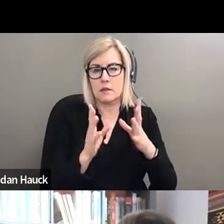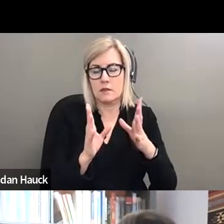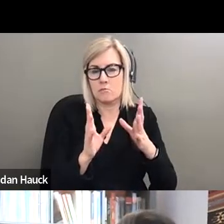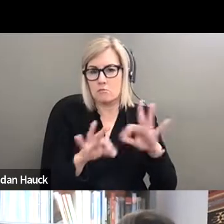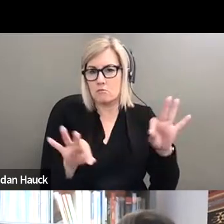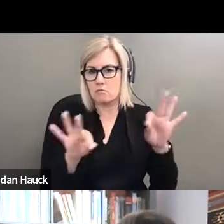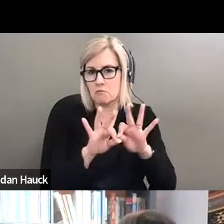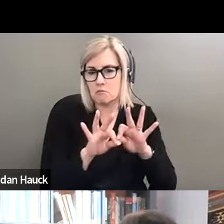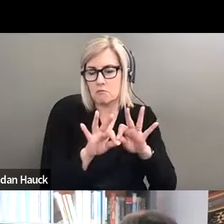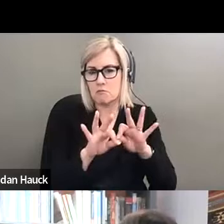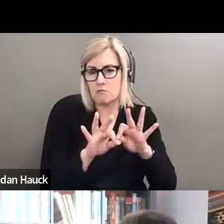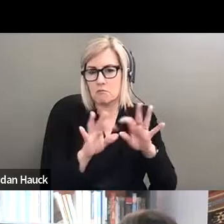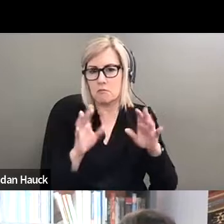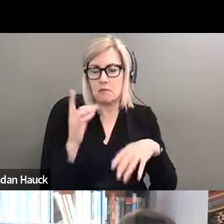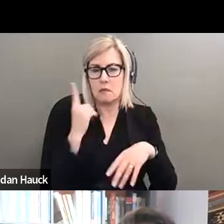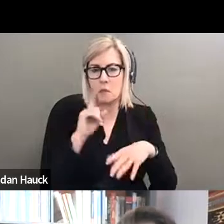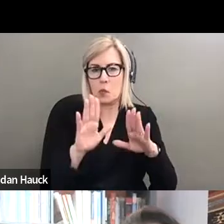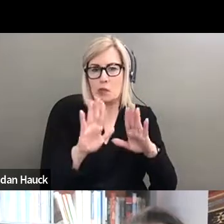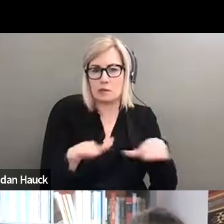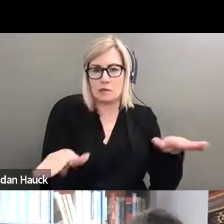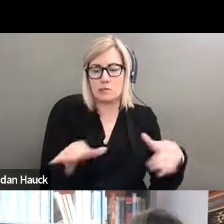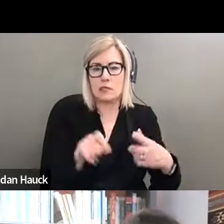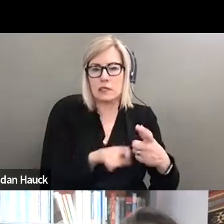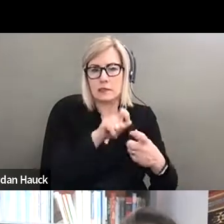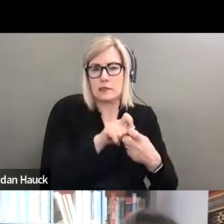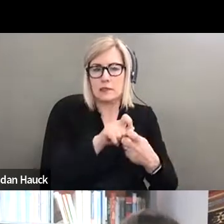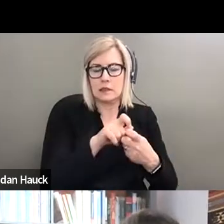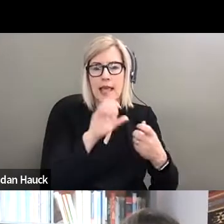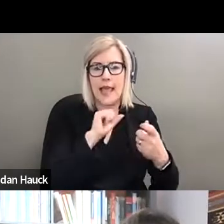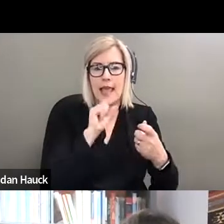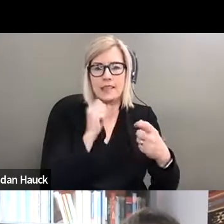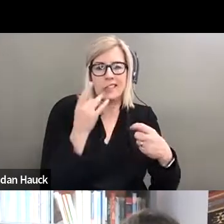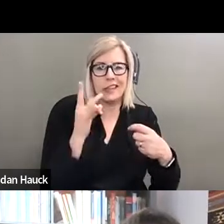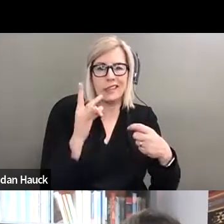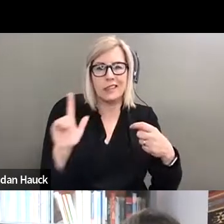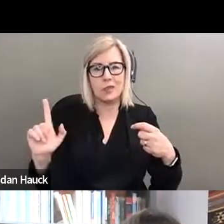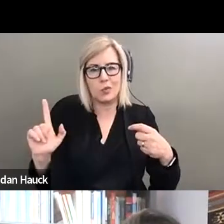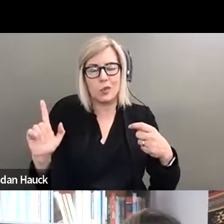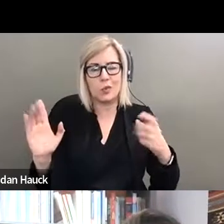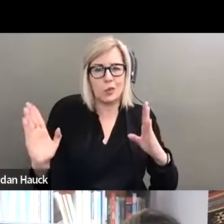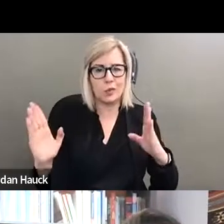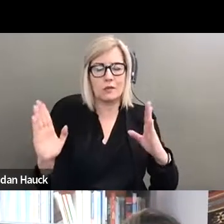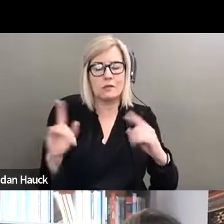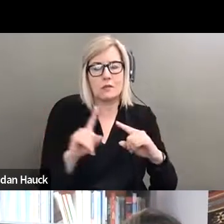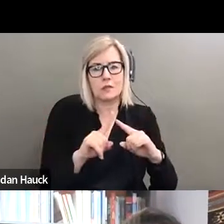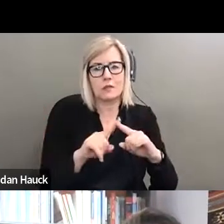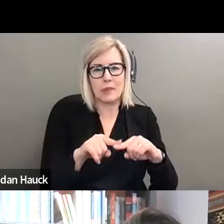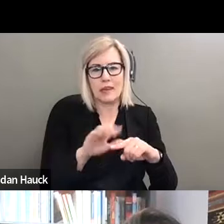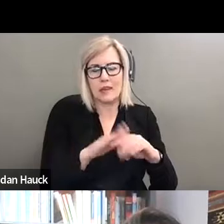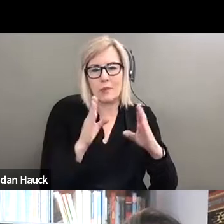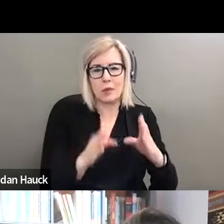for children, especially, age 18 or 21, depending on the